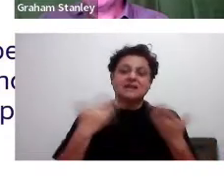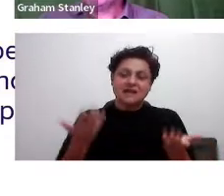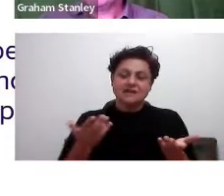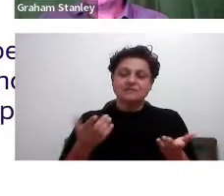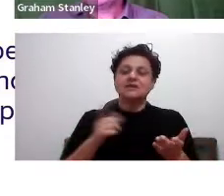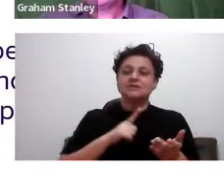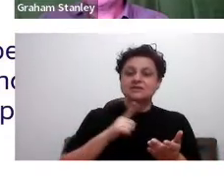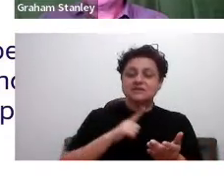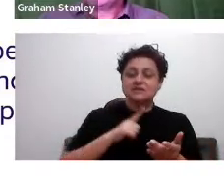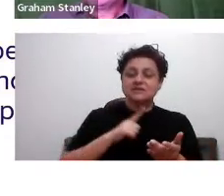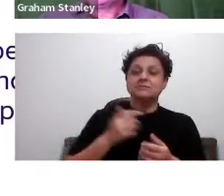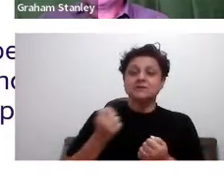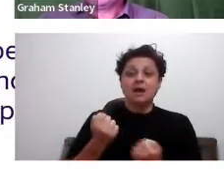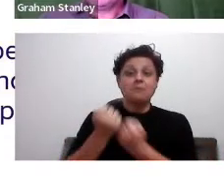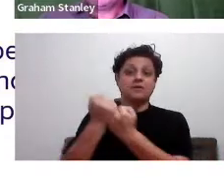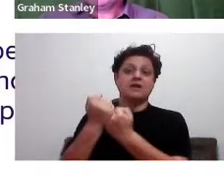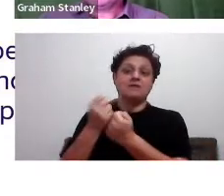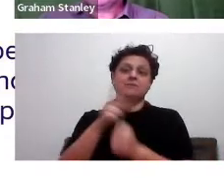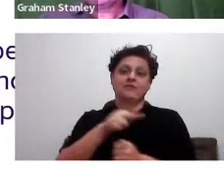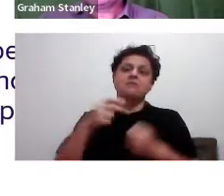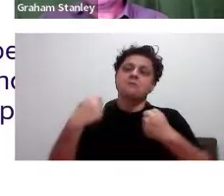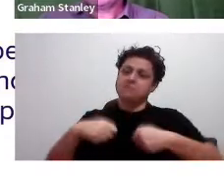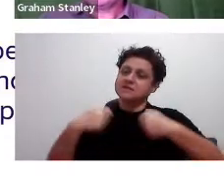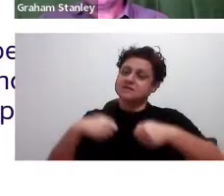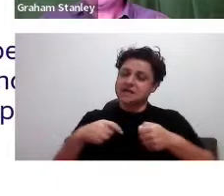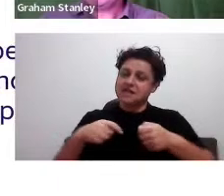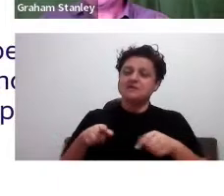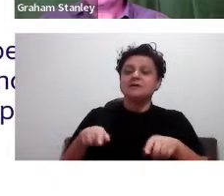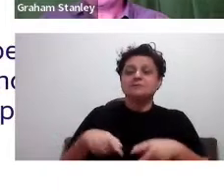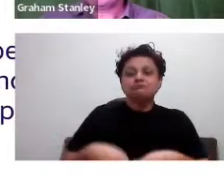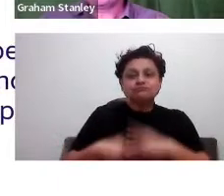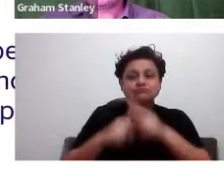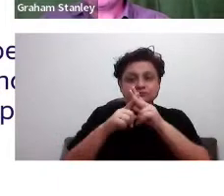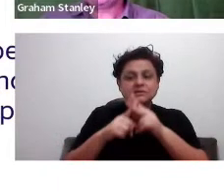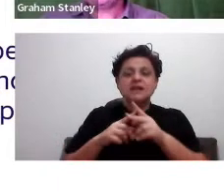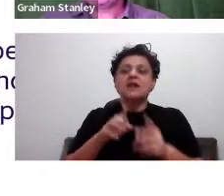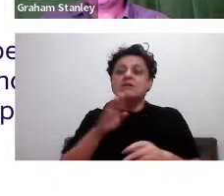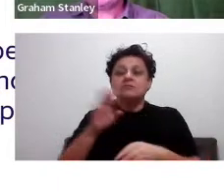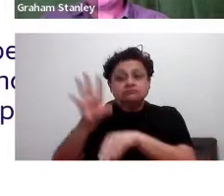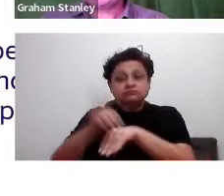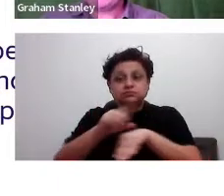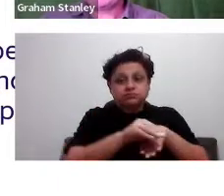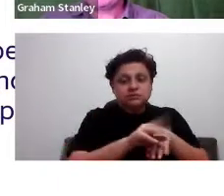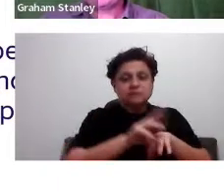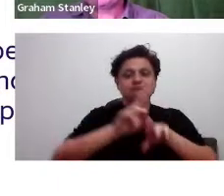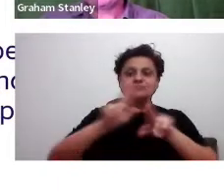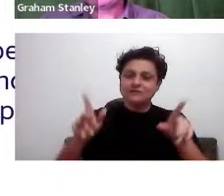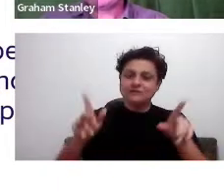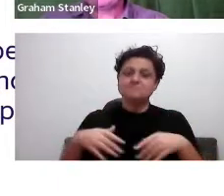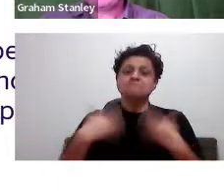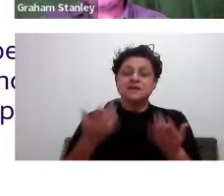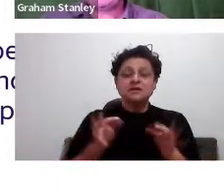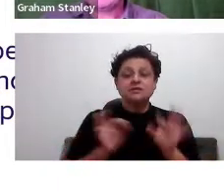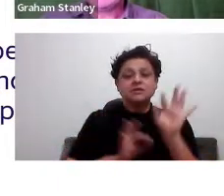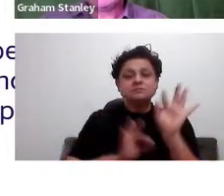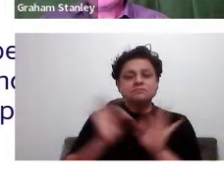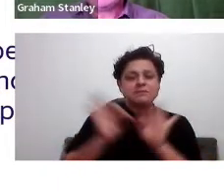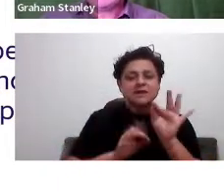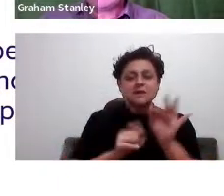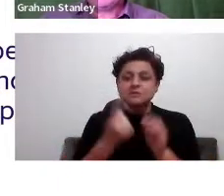resources and knowledge. So we commissioned research first into special educational needs and